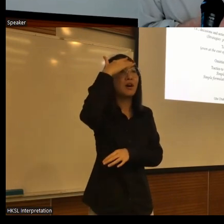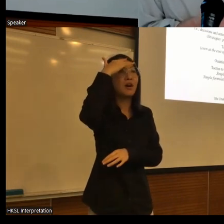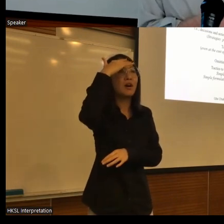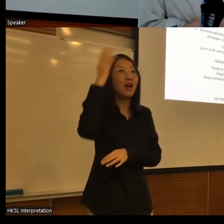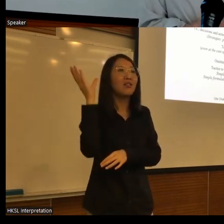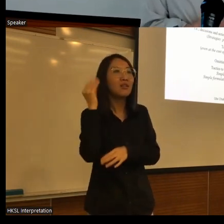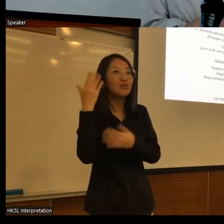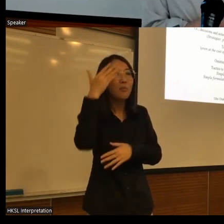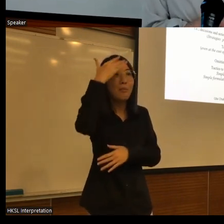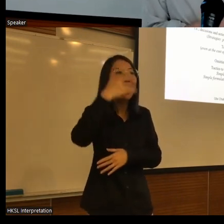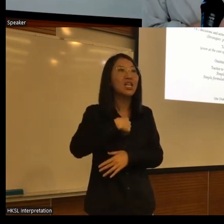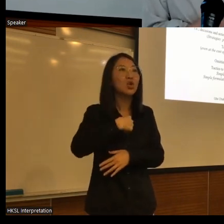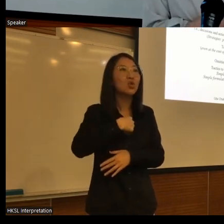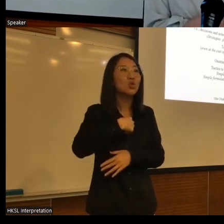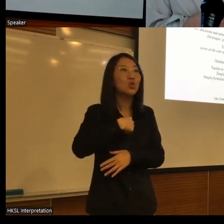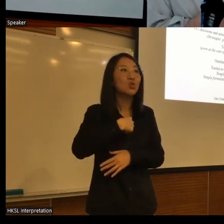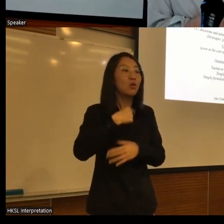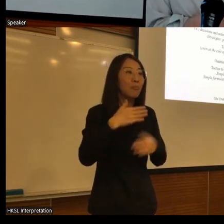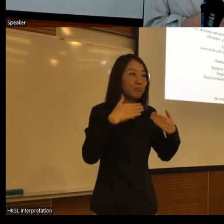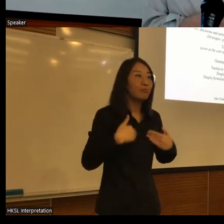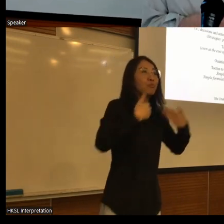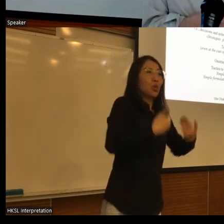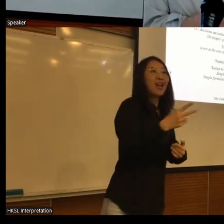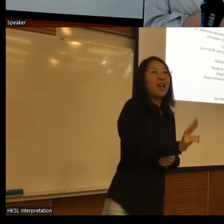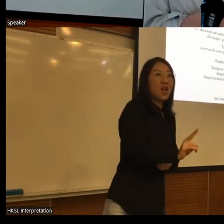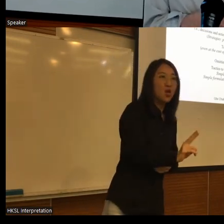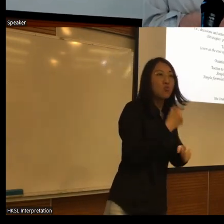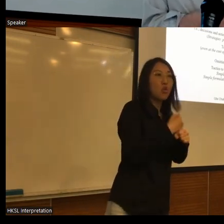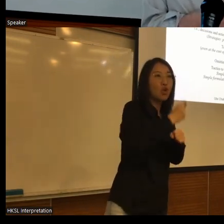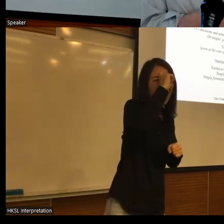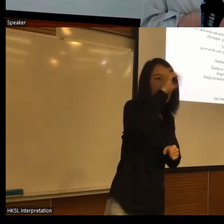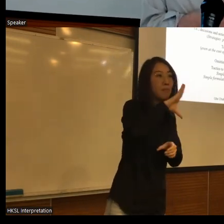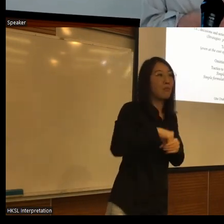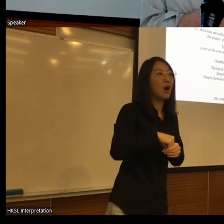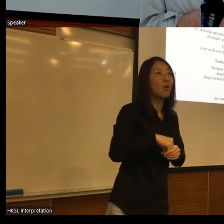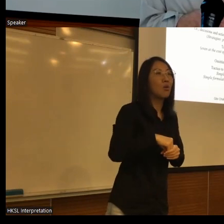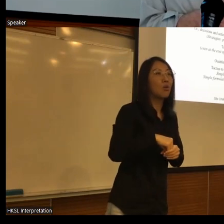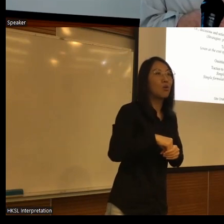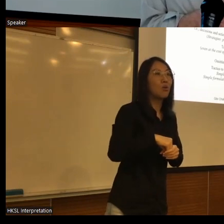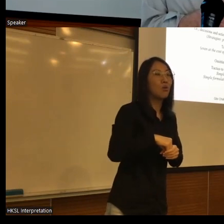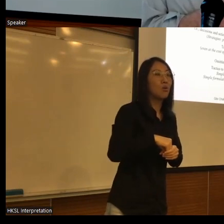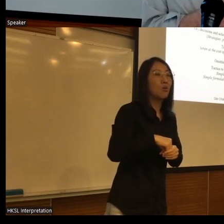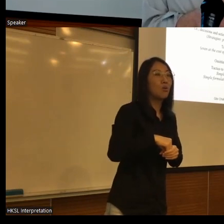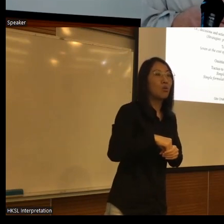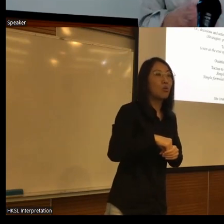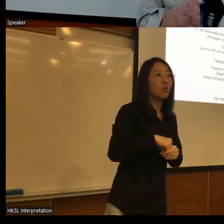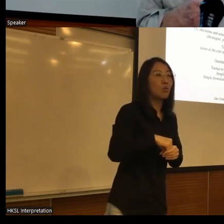is part of production, of course, and it is also part of the